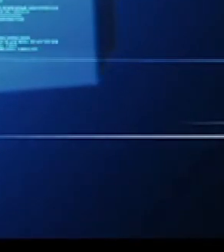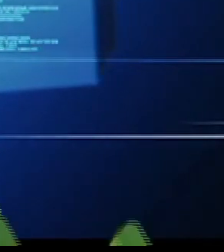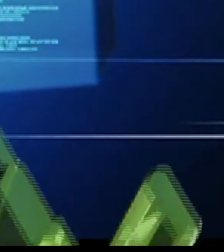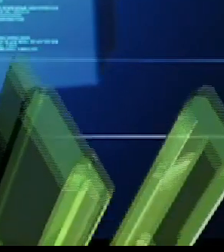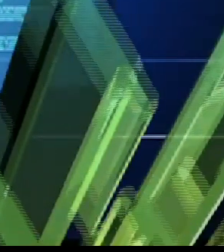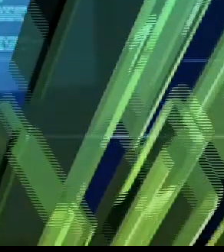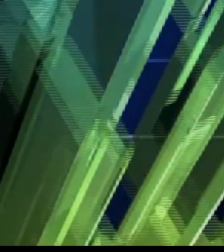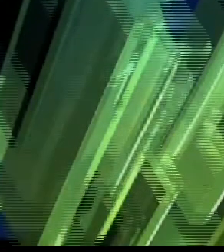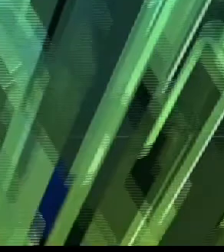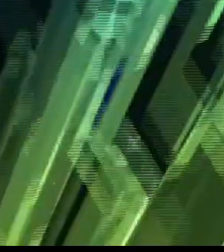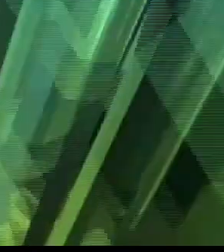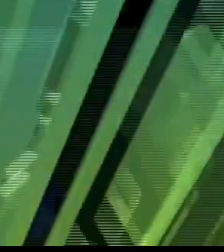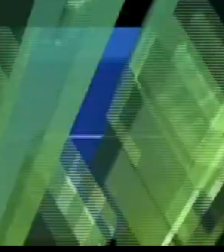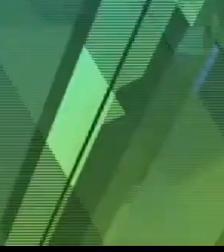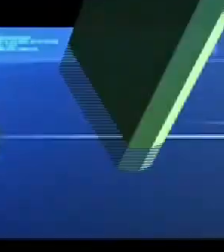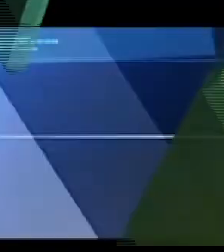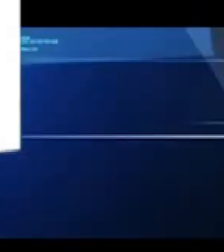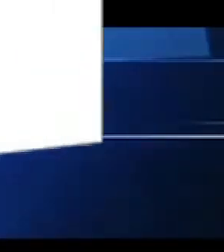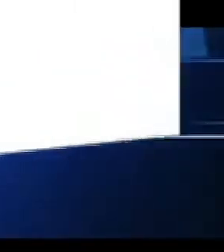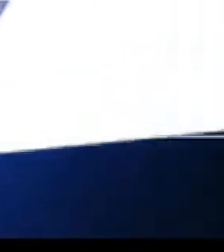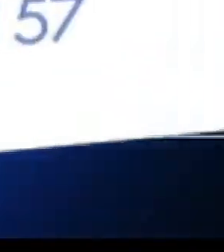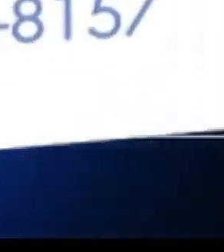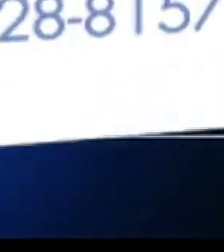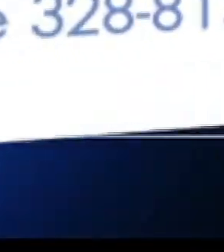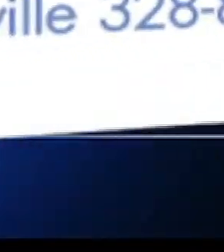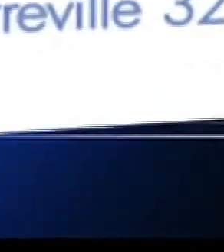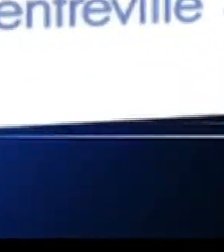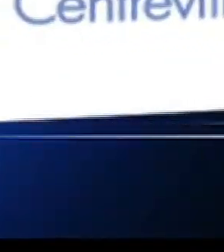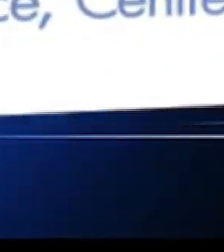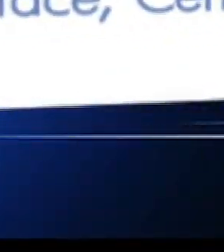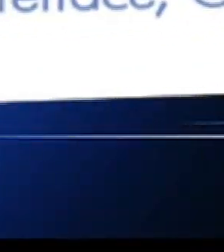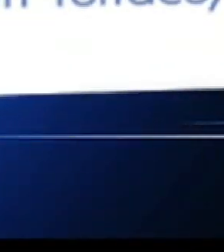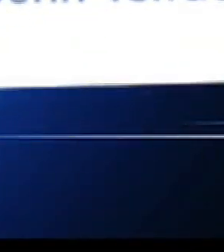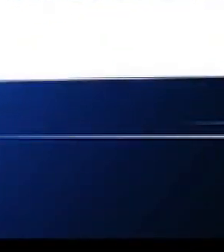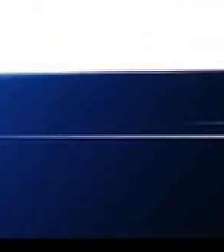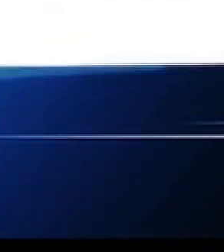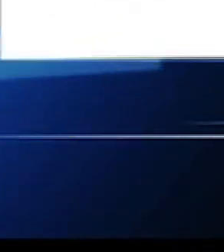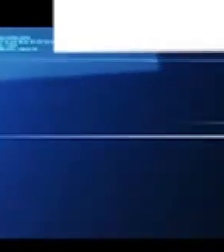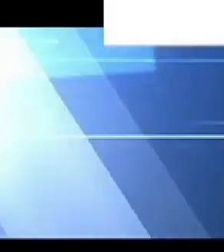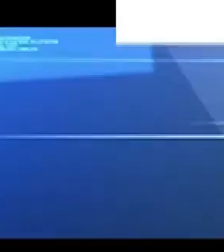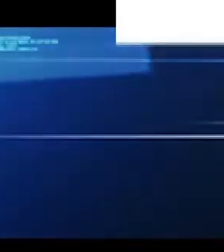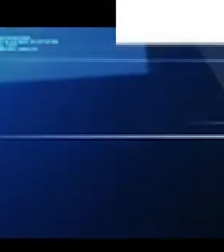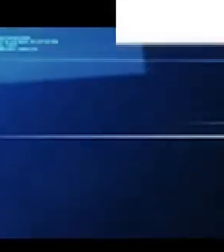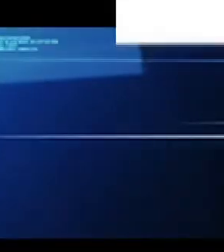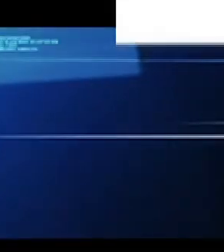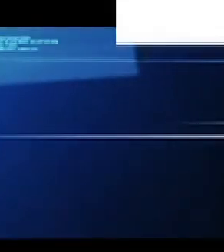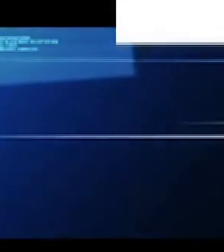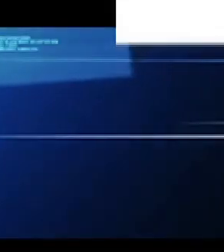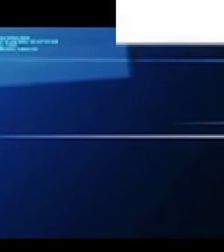This is ZNS Total Sports, brought to you by Fourth Terrace Diagnostic Center.